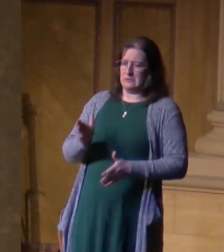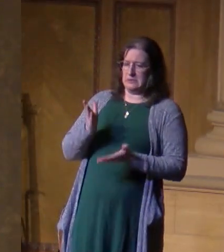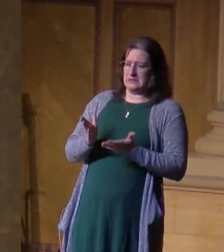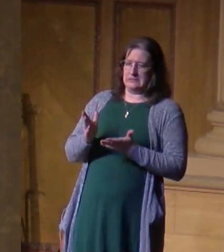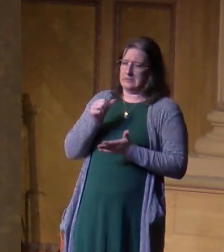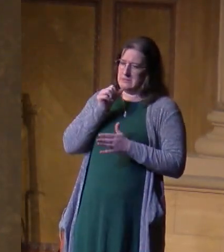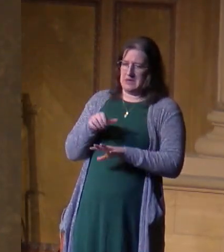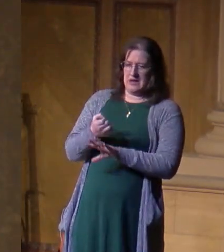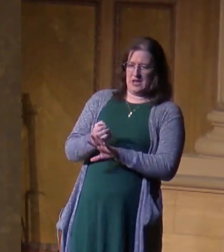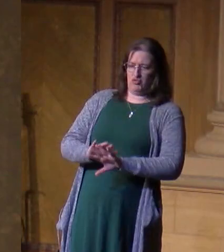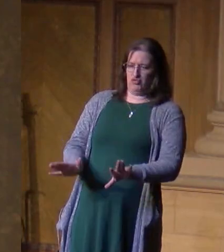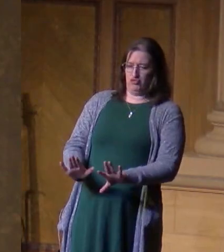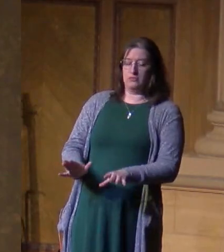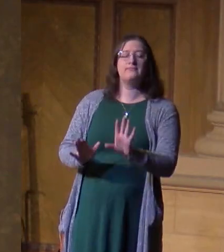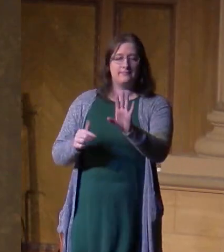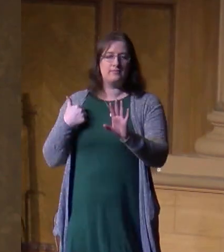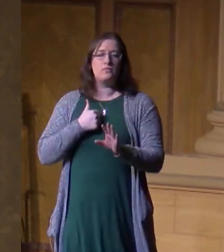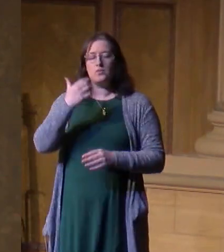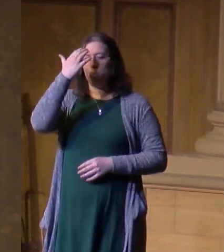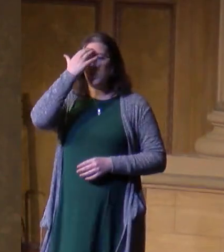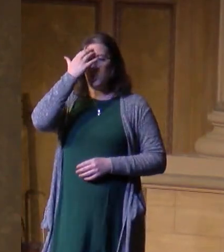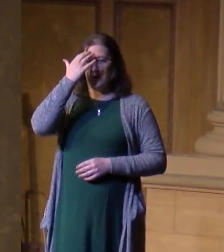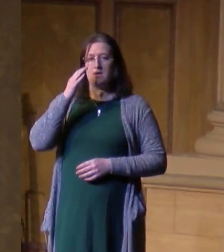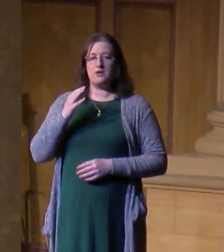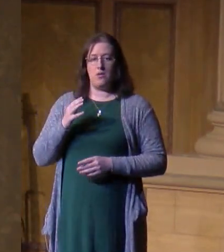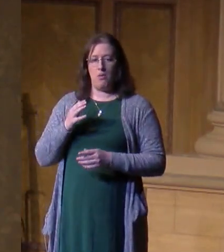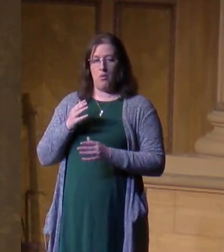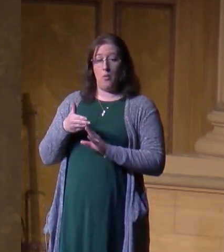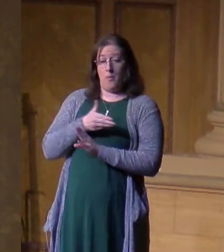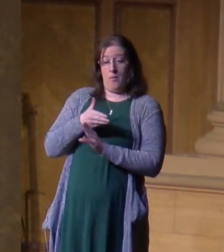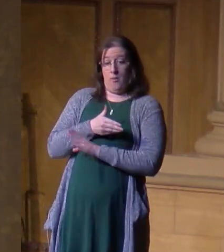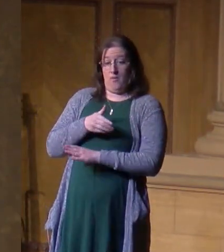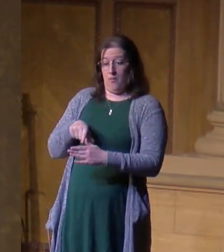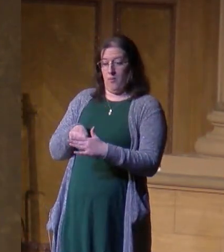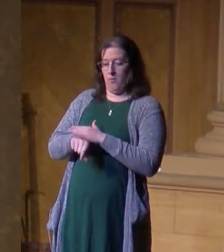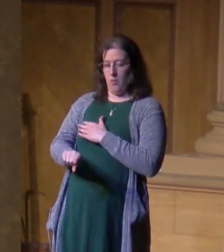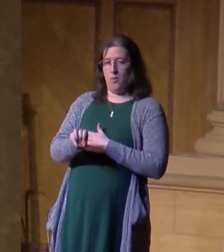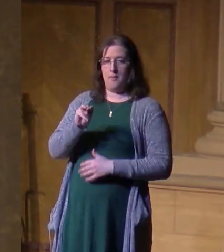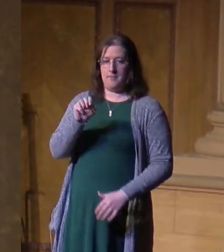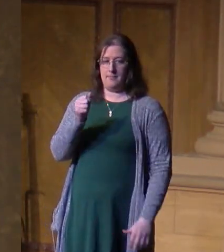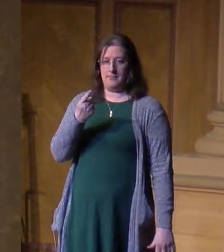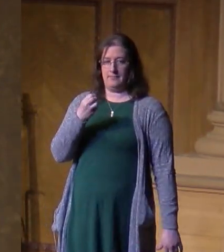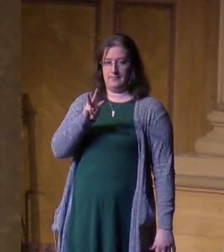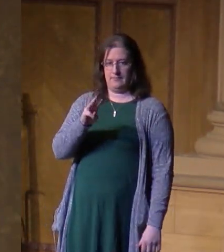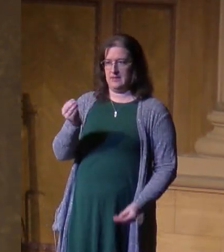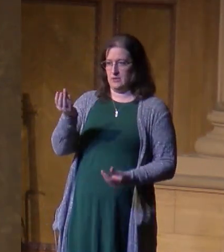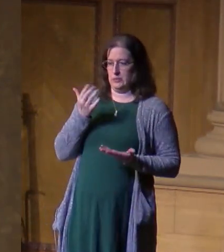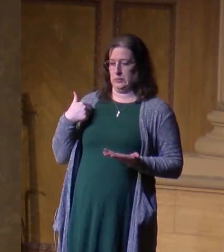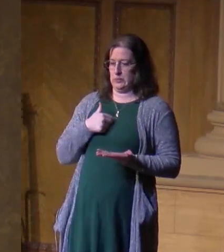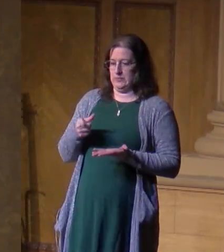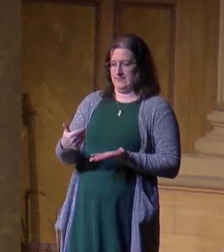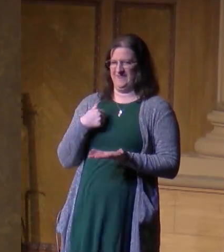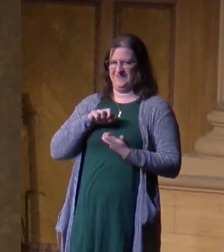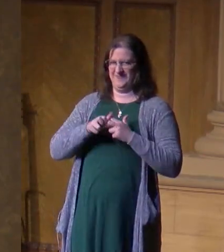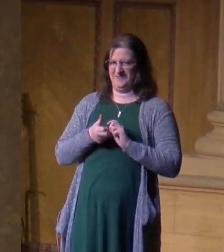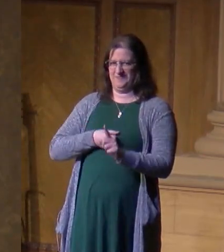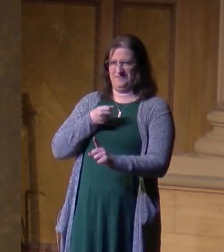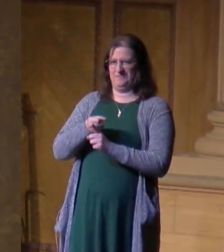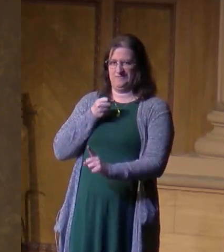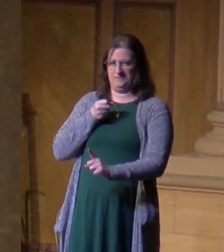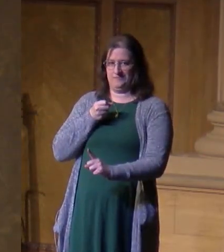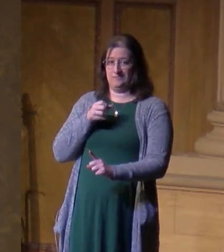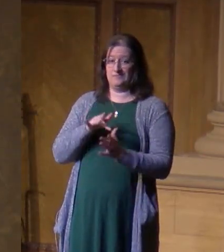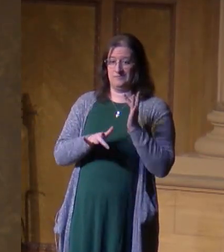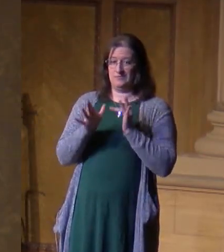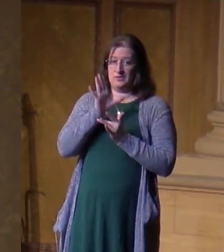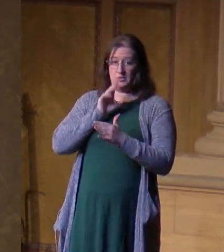So we know leading up to the birth of Christ, Matthew tells us of this really problematic circumstance into which Jesus